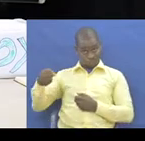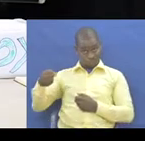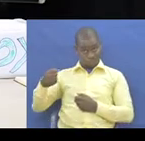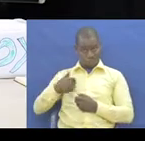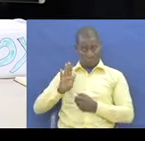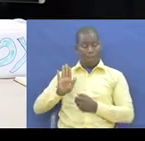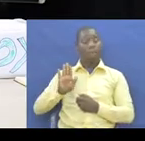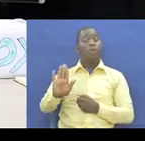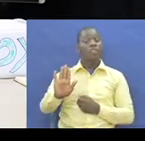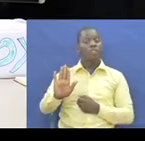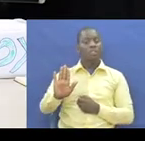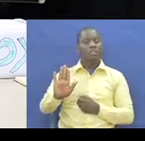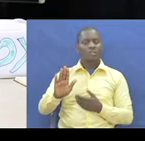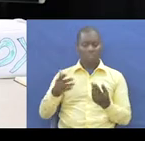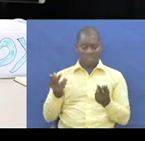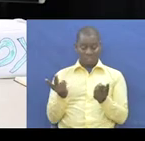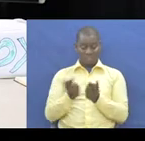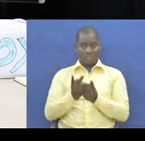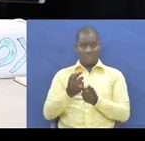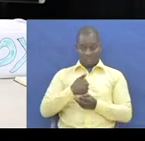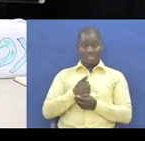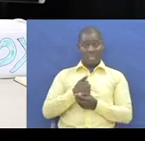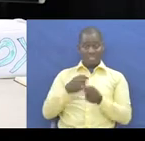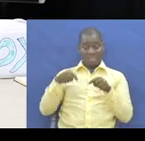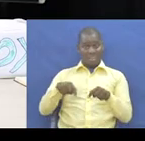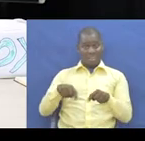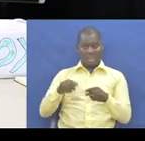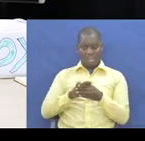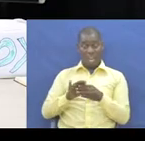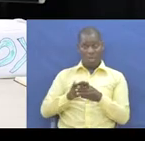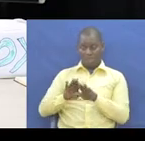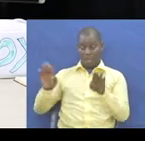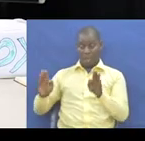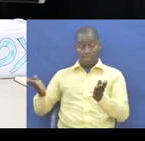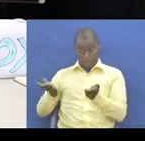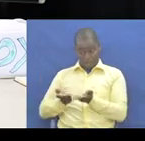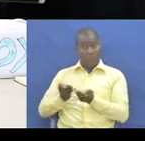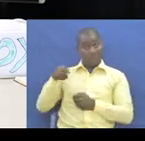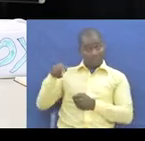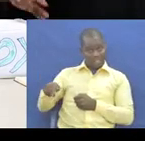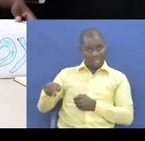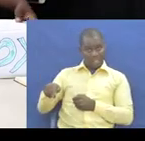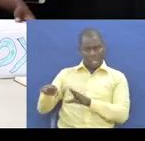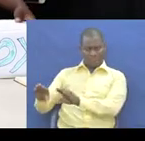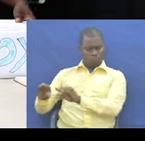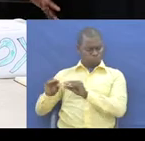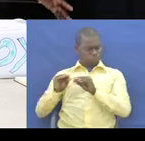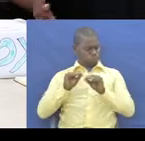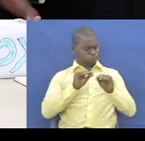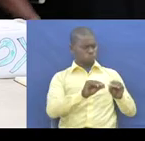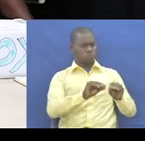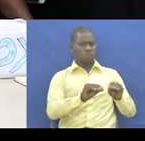just trying to pull a door. And when you are closing a door, you try to push it. And also for me